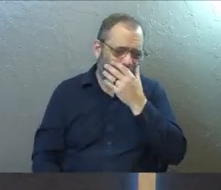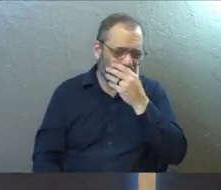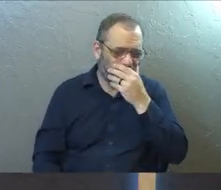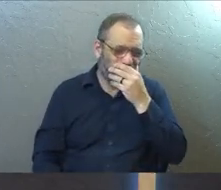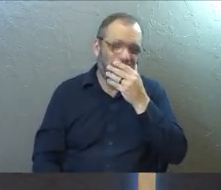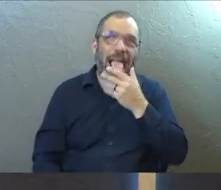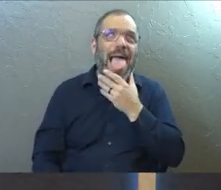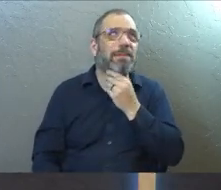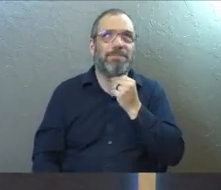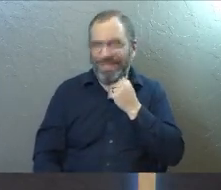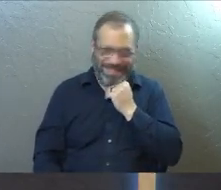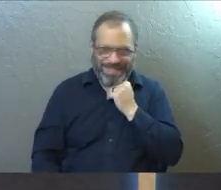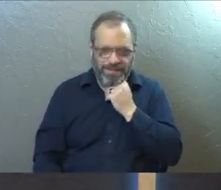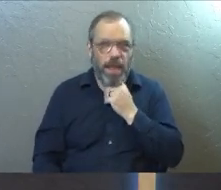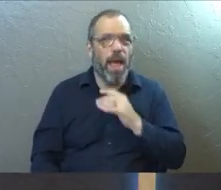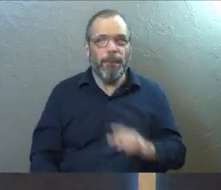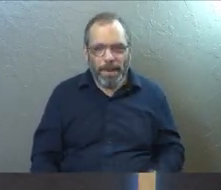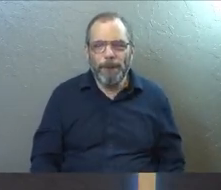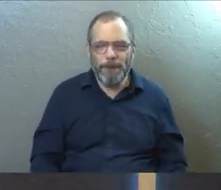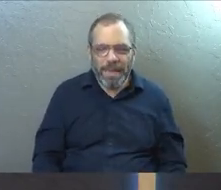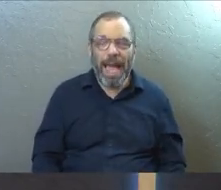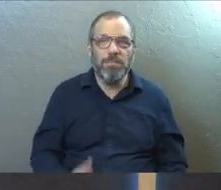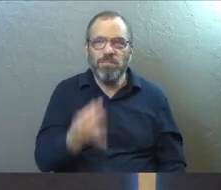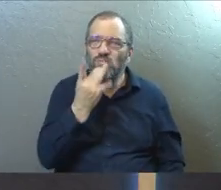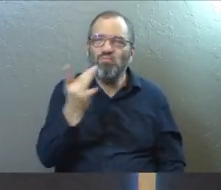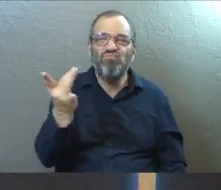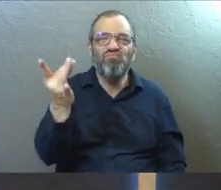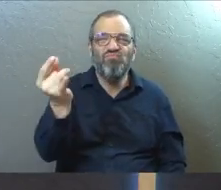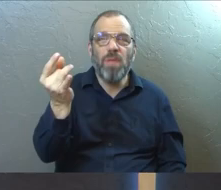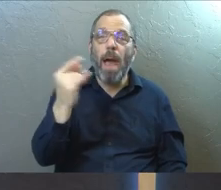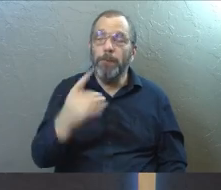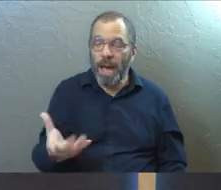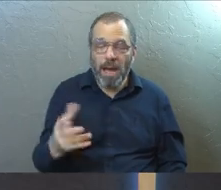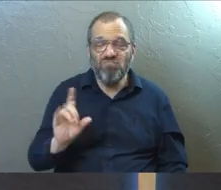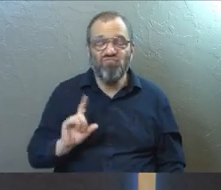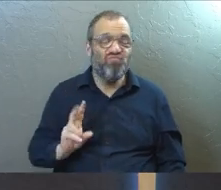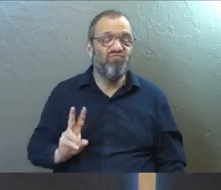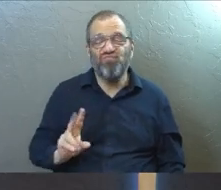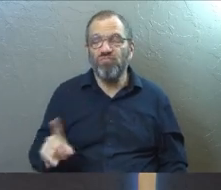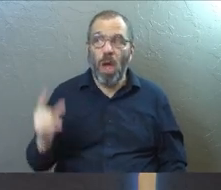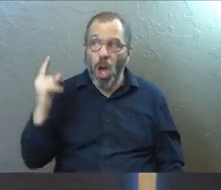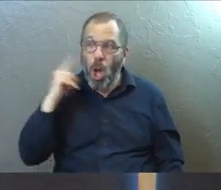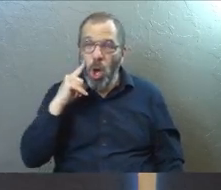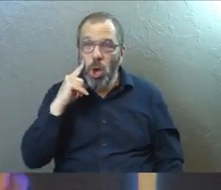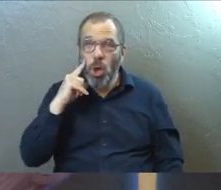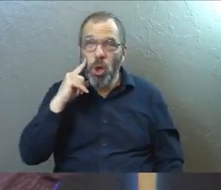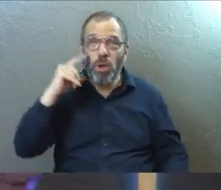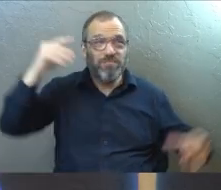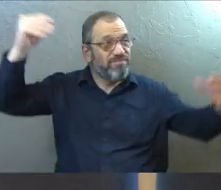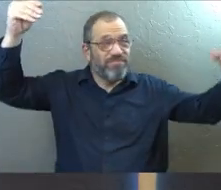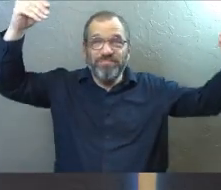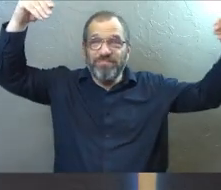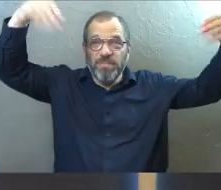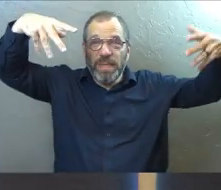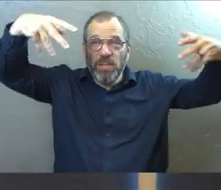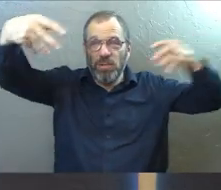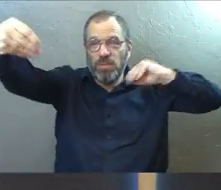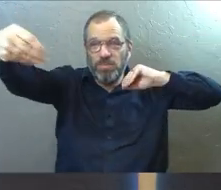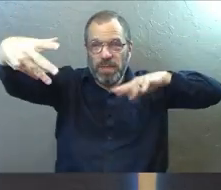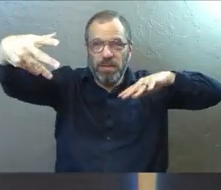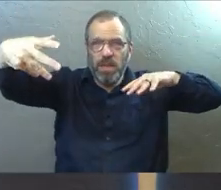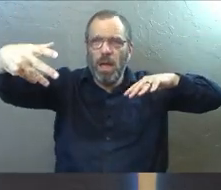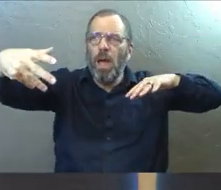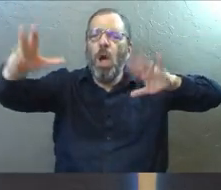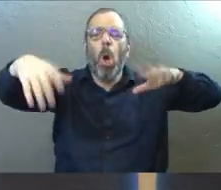Your soul. but they were, delicious. But while we were there walking around, and we heard, like, over the, like, speaker somewhere, I don't even know where it was